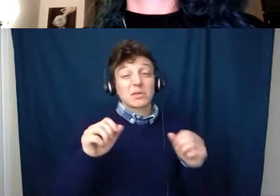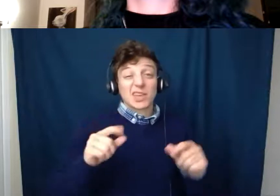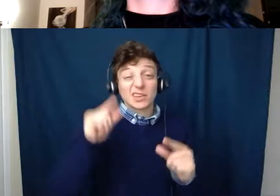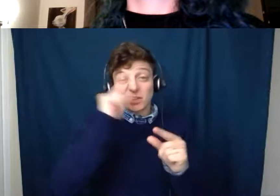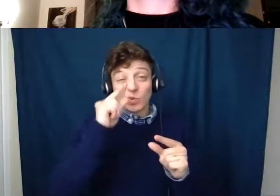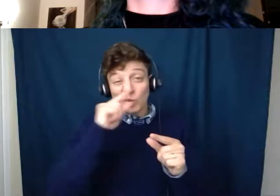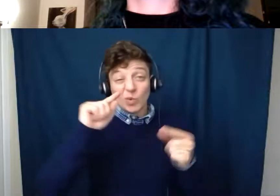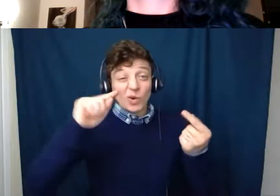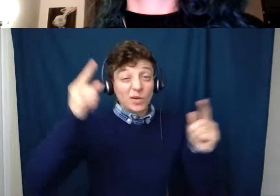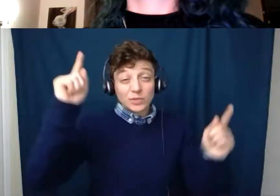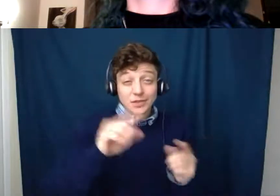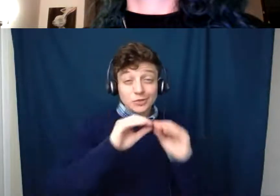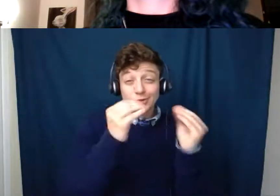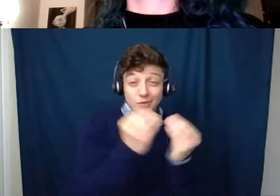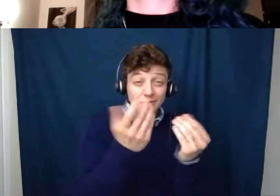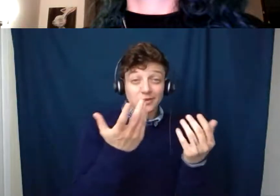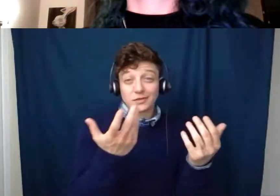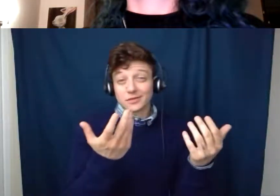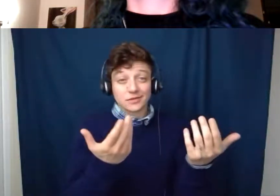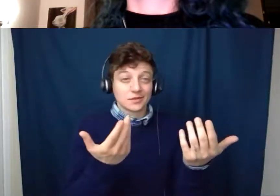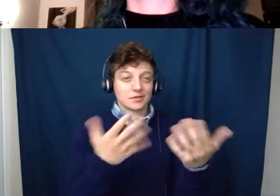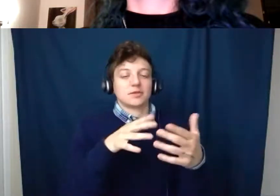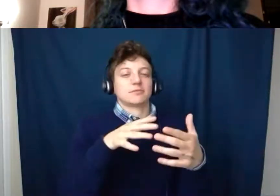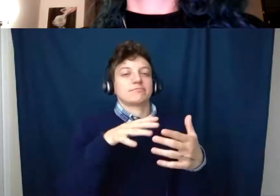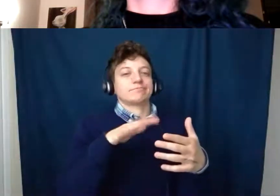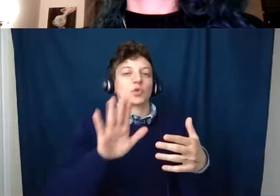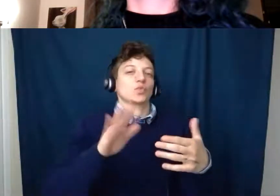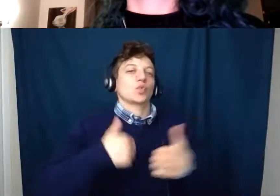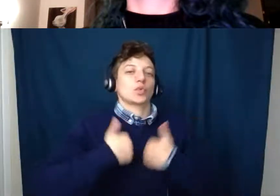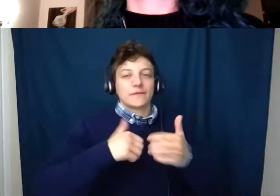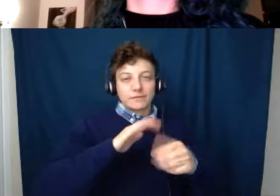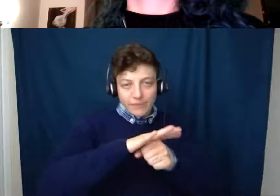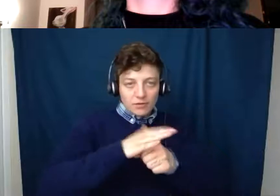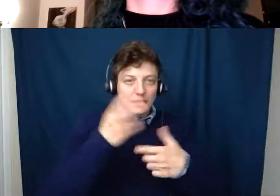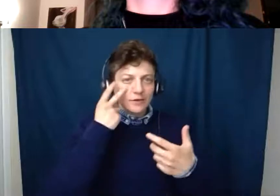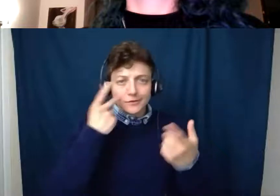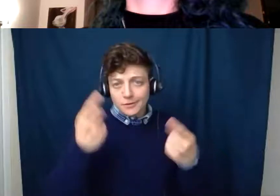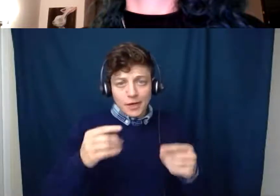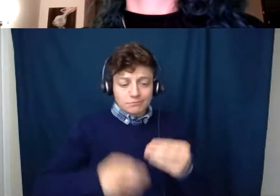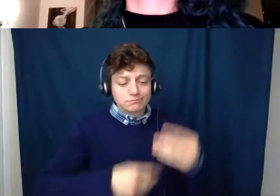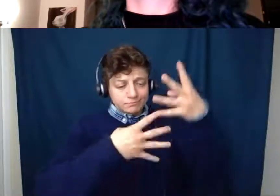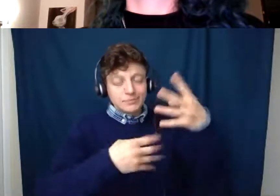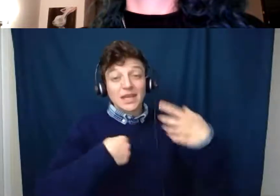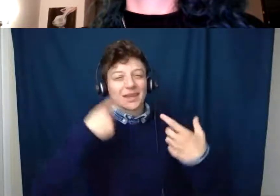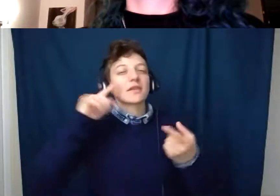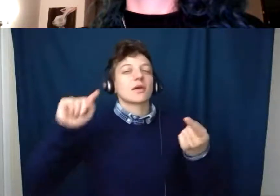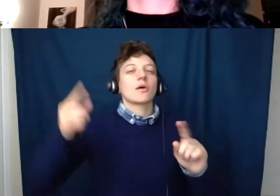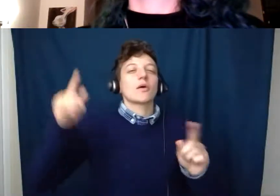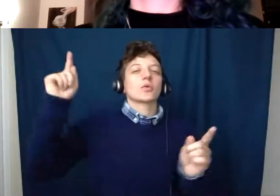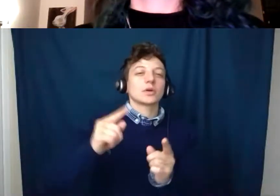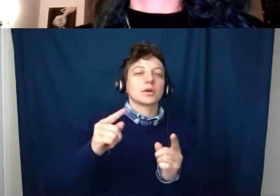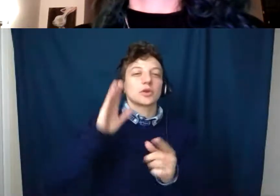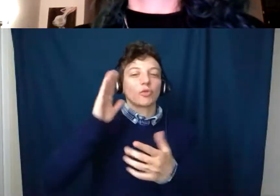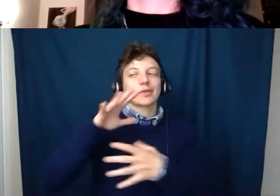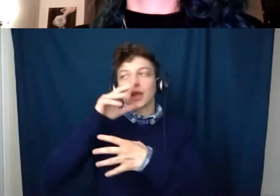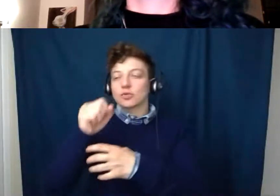reduction organizations in the area where you live and see what comes up. I think harm reduction is a term that like attracts a certain type